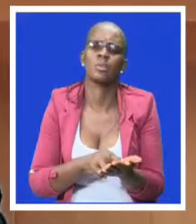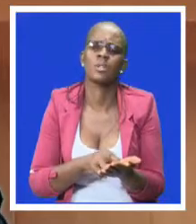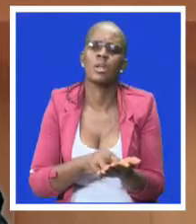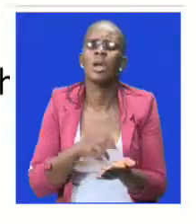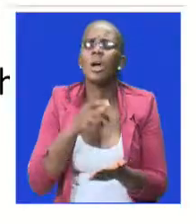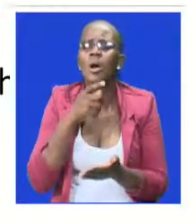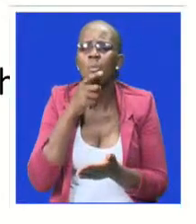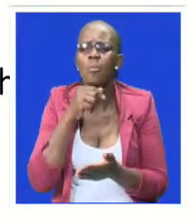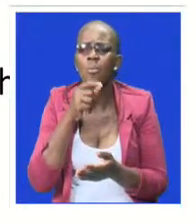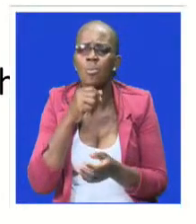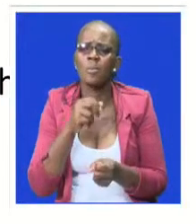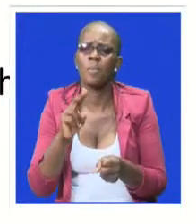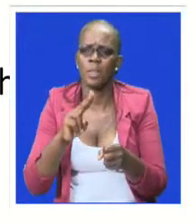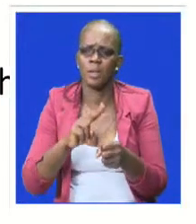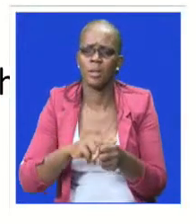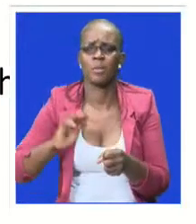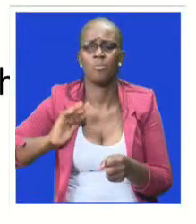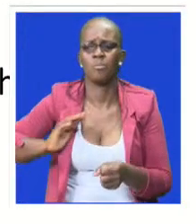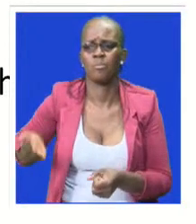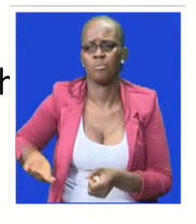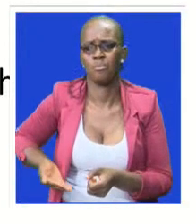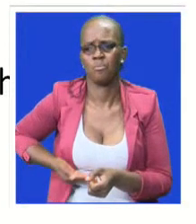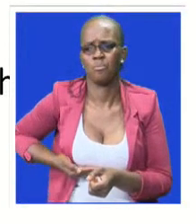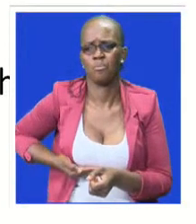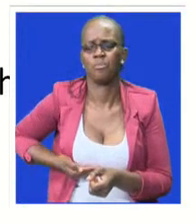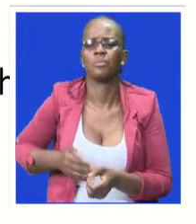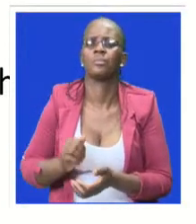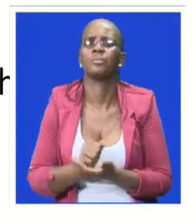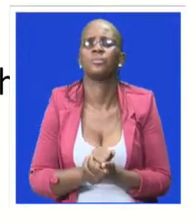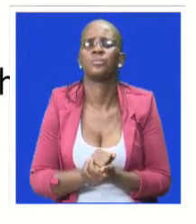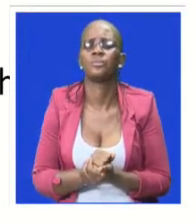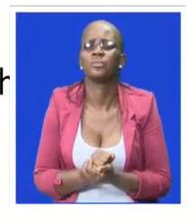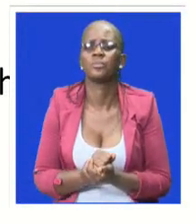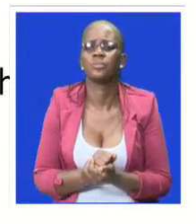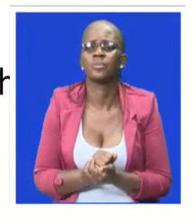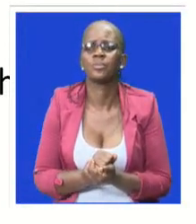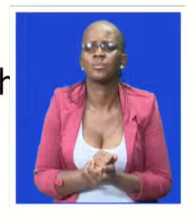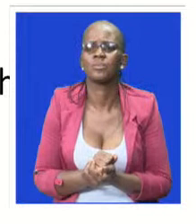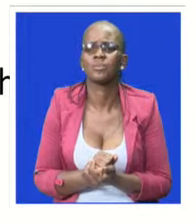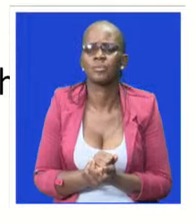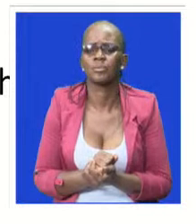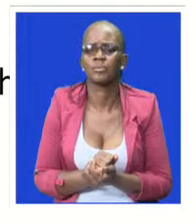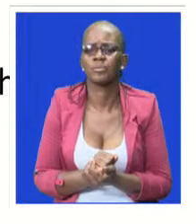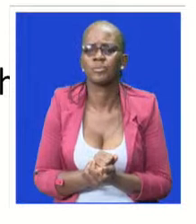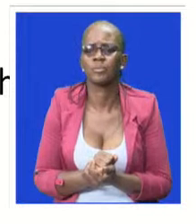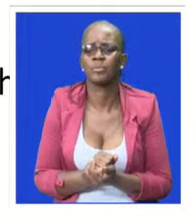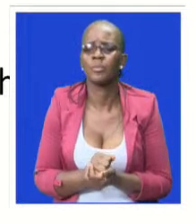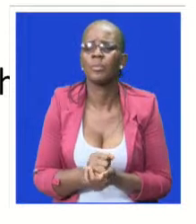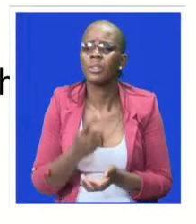lastly, you are going to describe the relations or the relationship between the